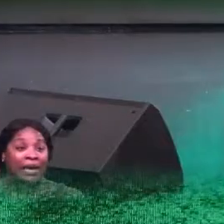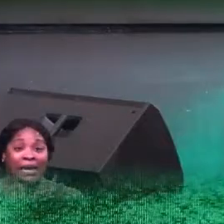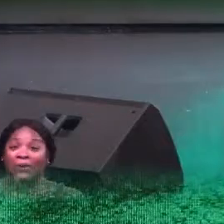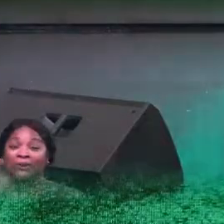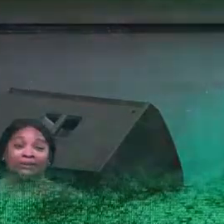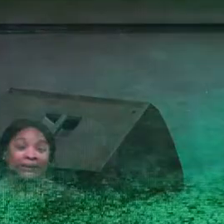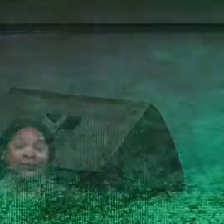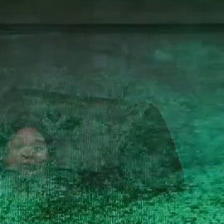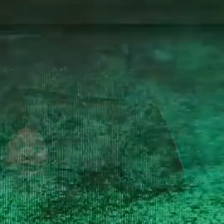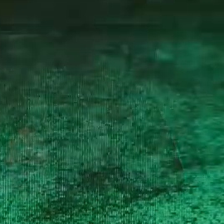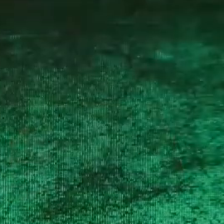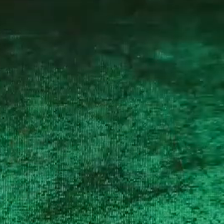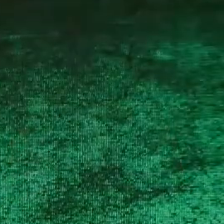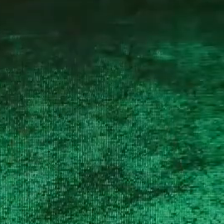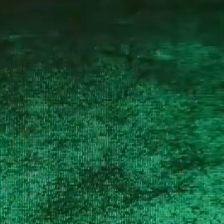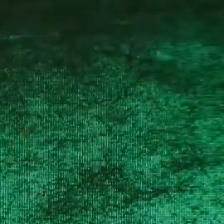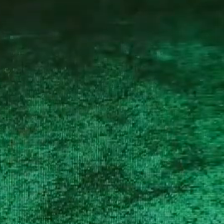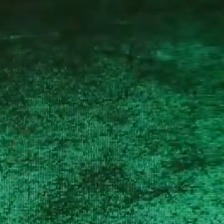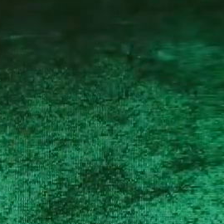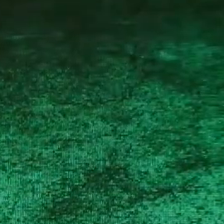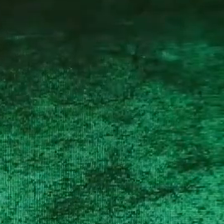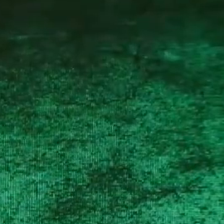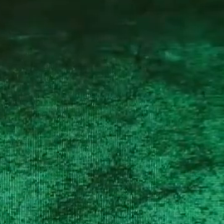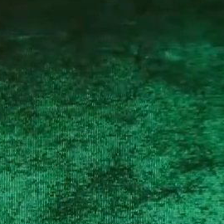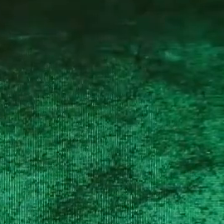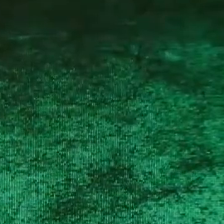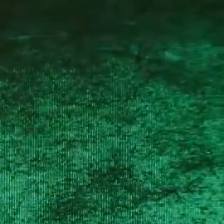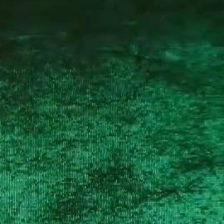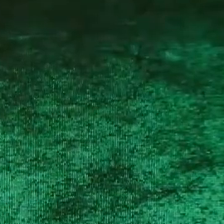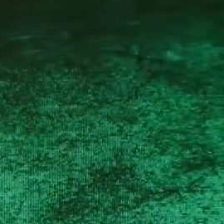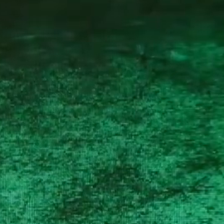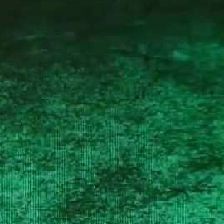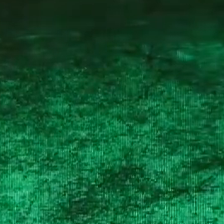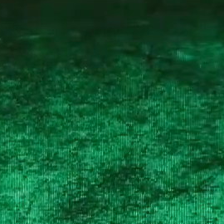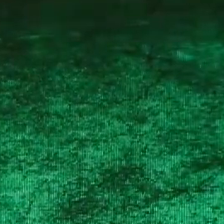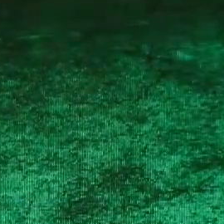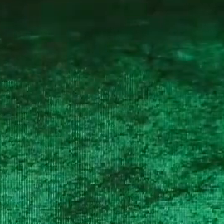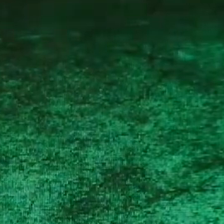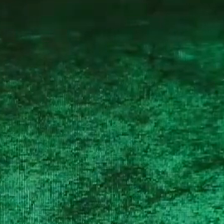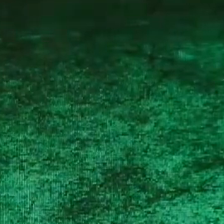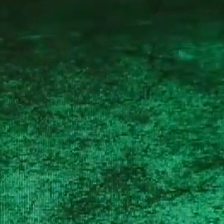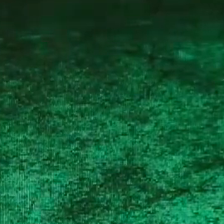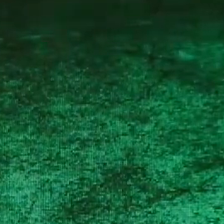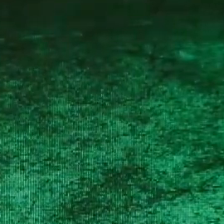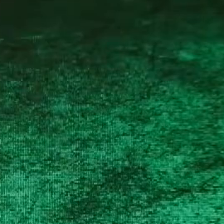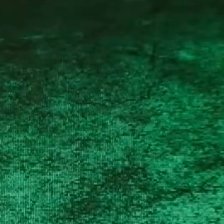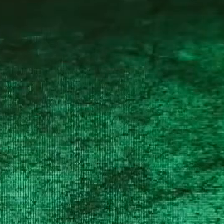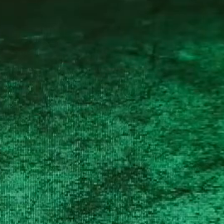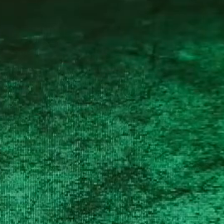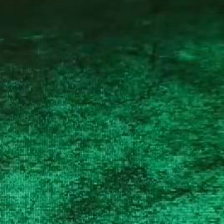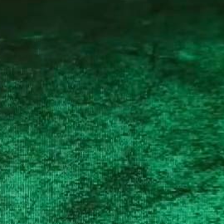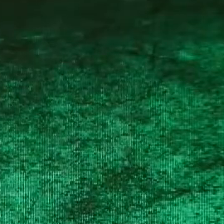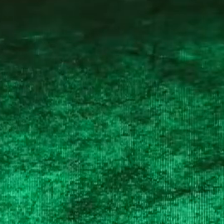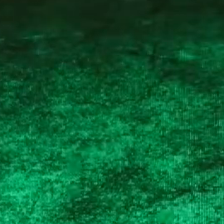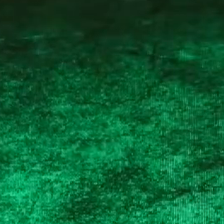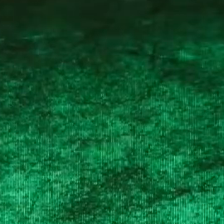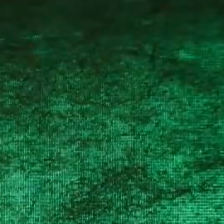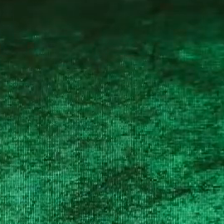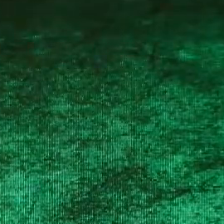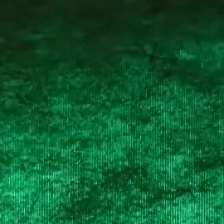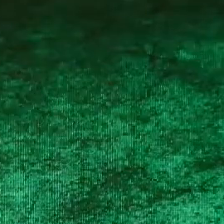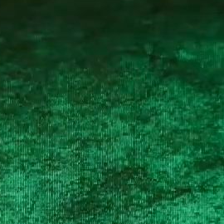today wondering why the ushers gave you palms today. Don't want anyone here